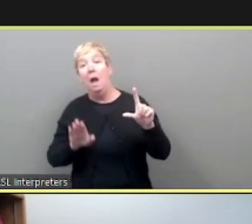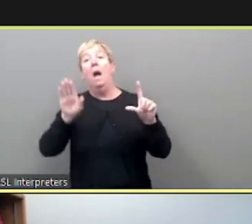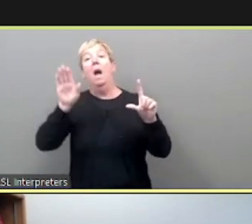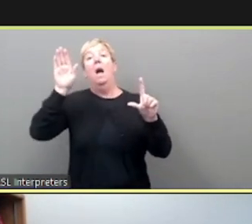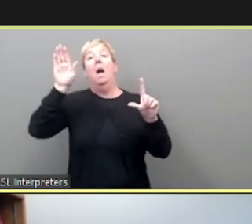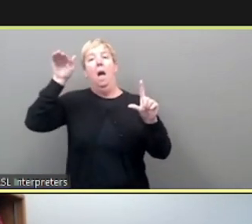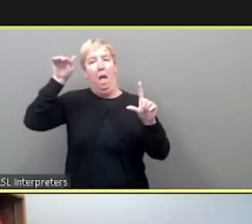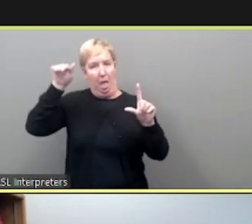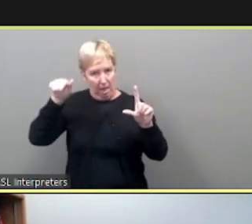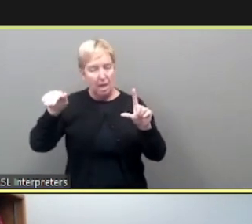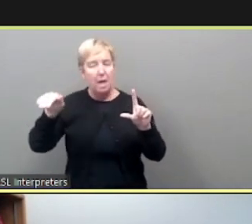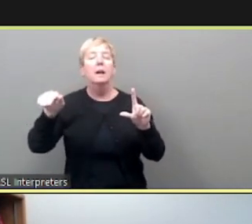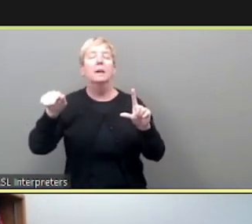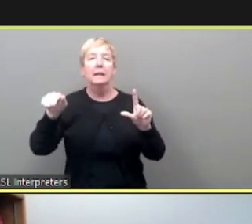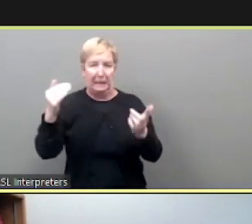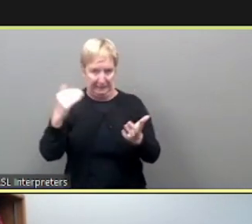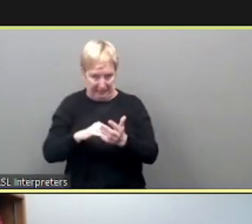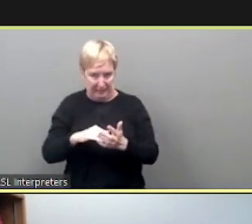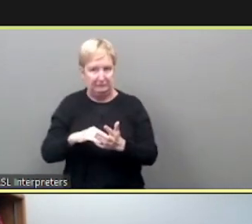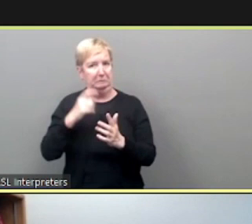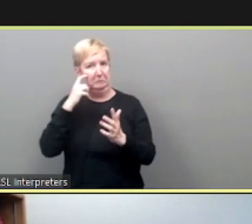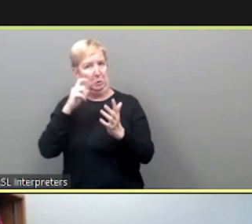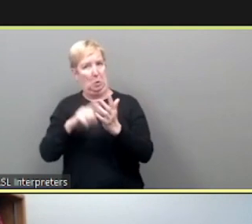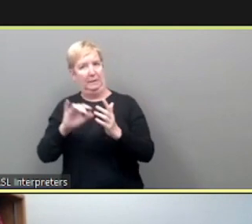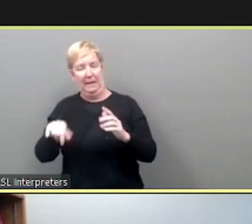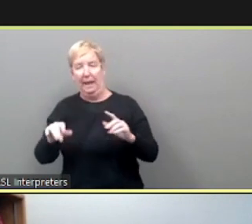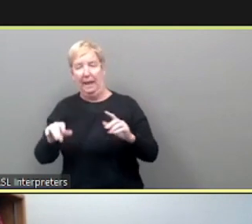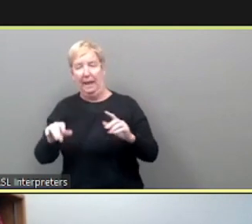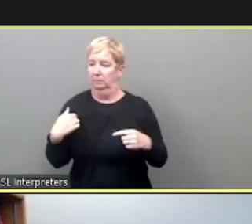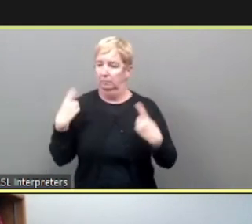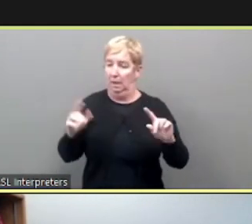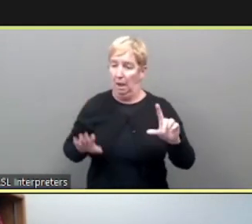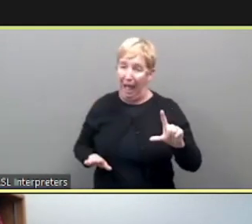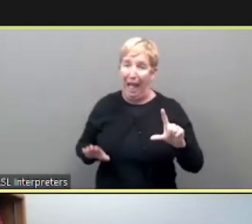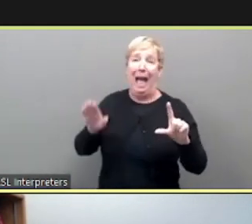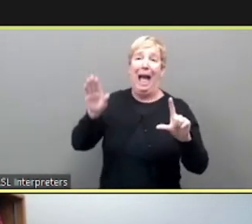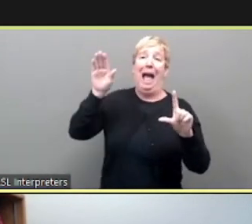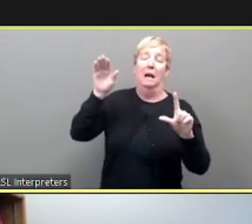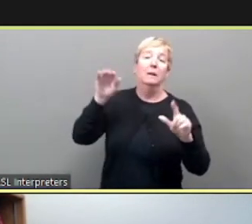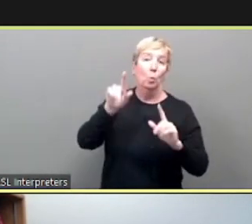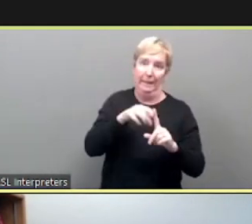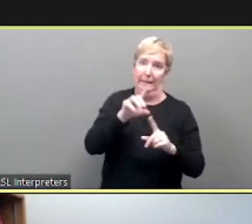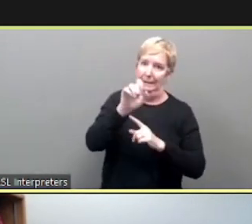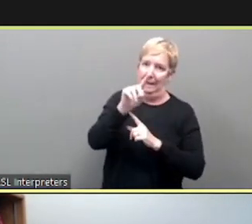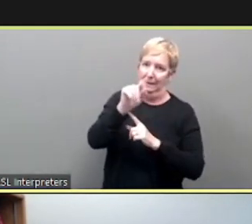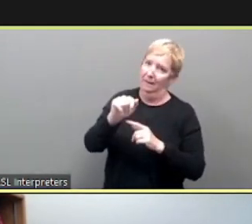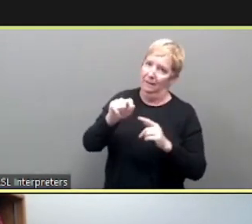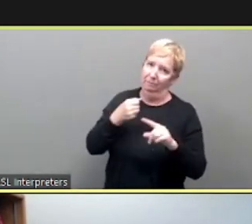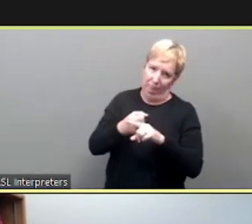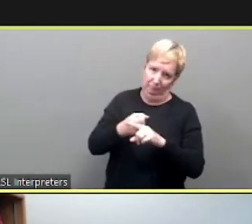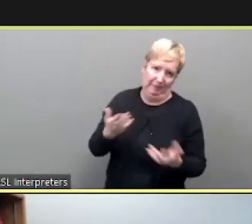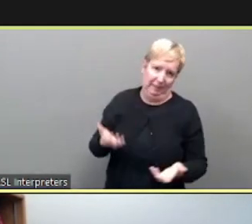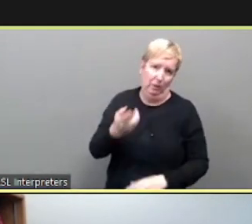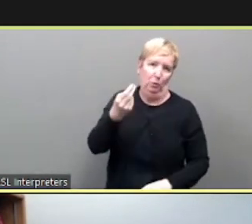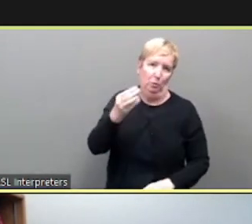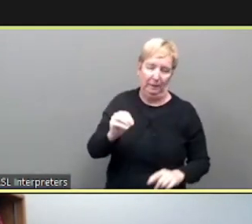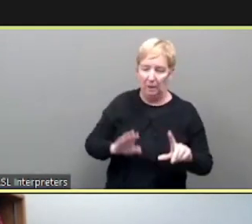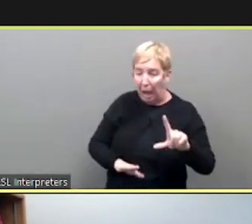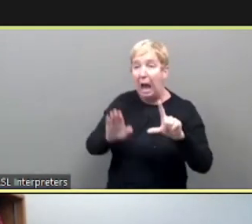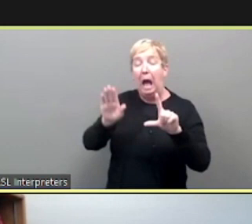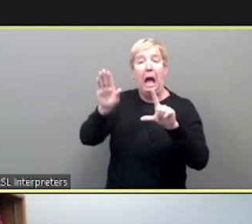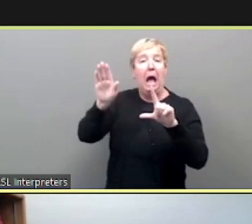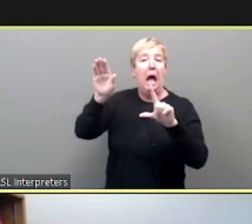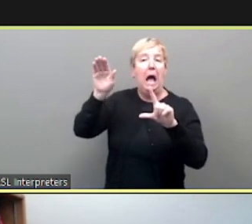cases, which again, we began to see once the Delta variant became predominant here in the state.